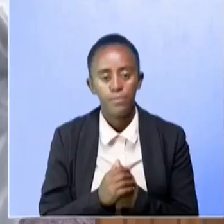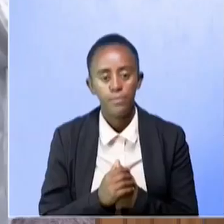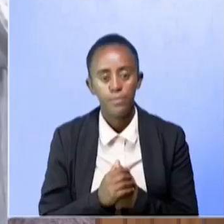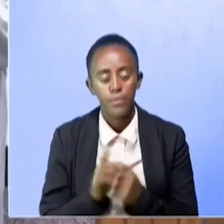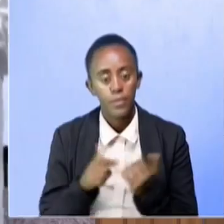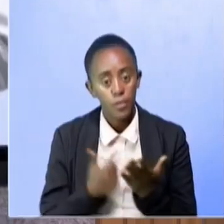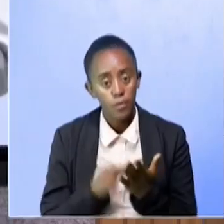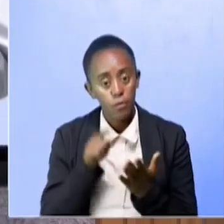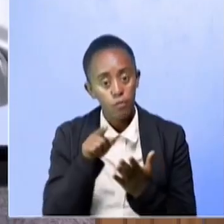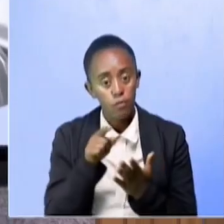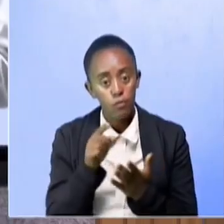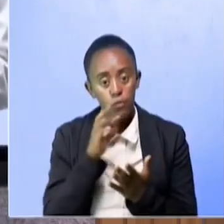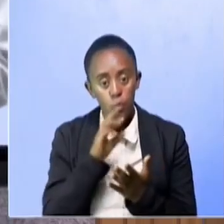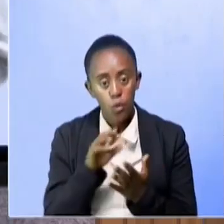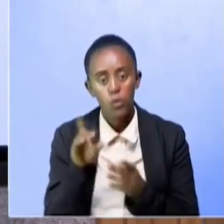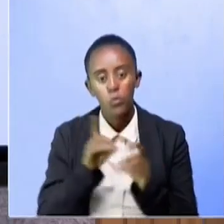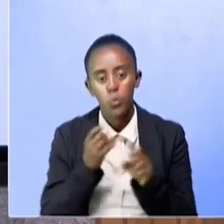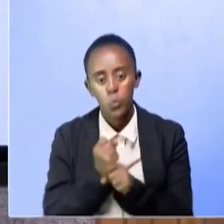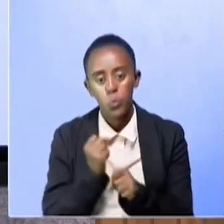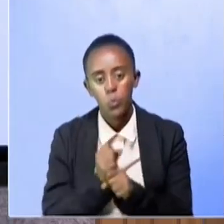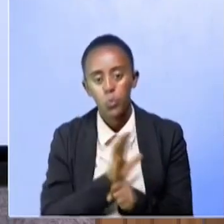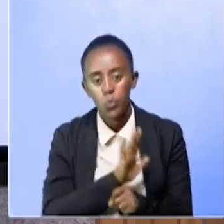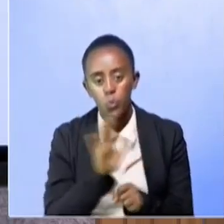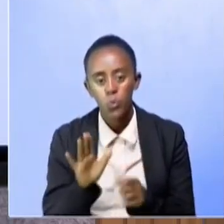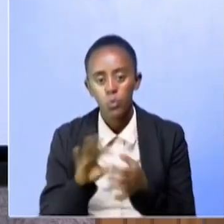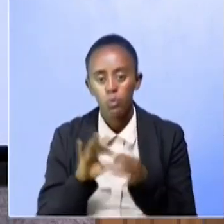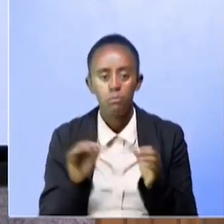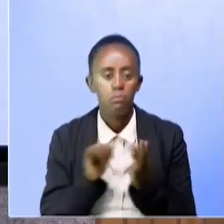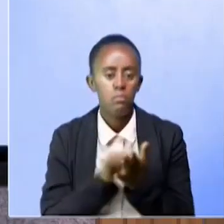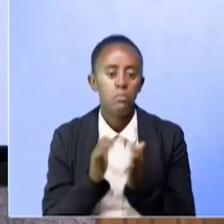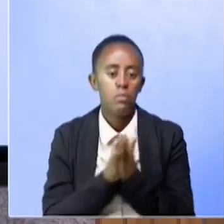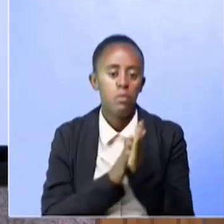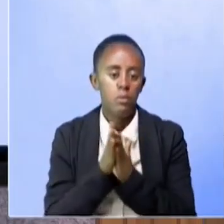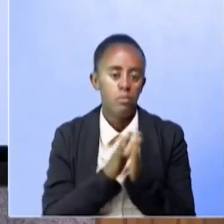Therefore, if you are doing your sentence in such a way, that is interesting too.